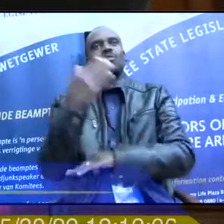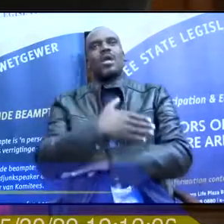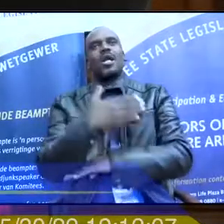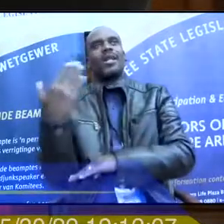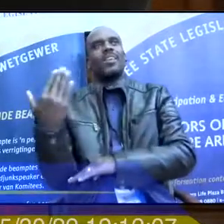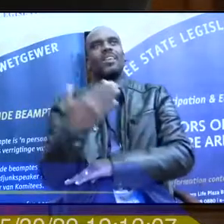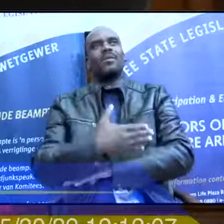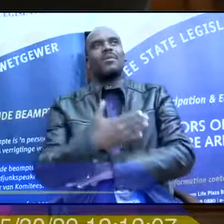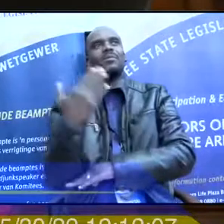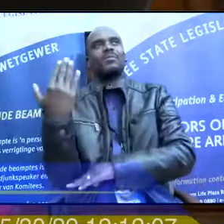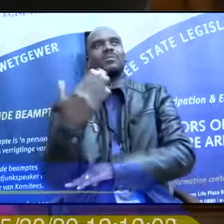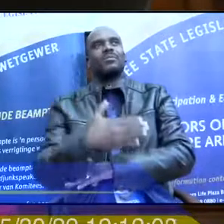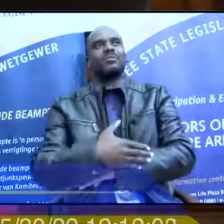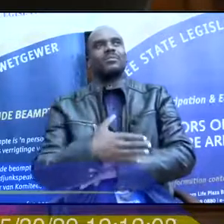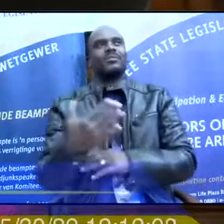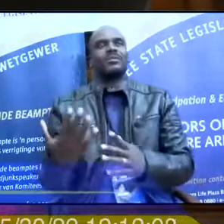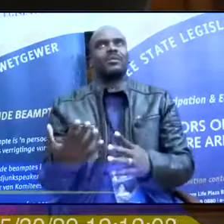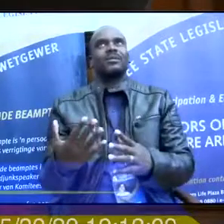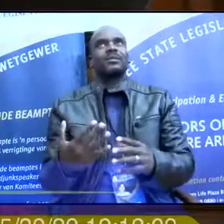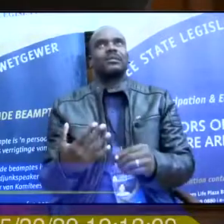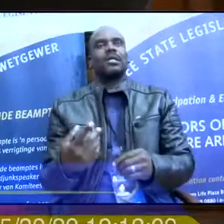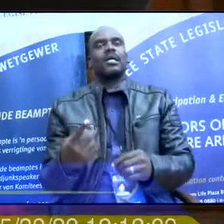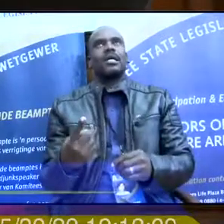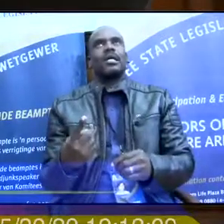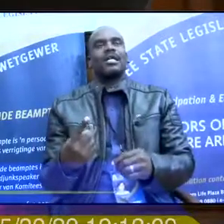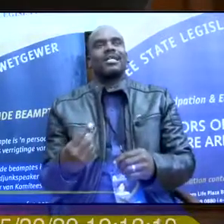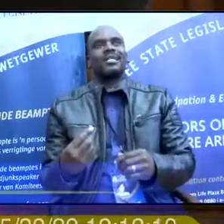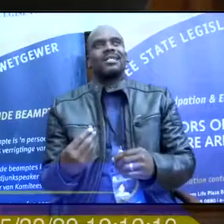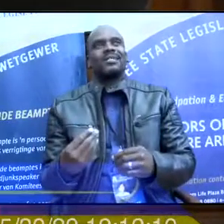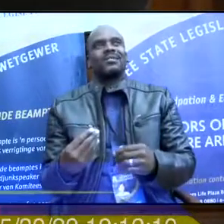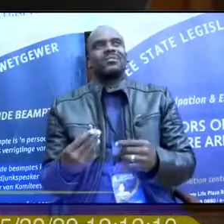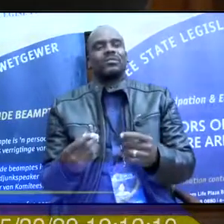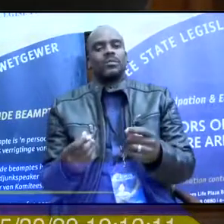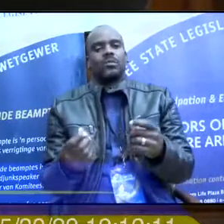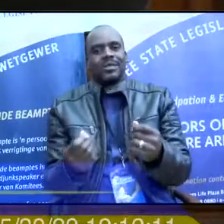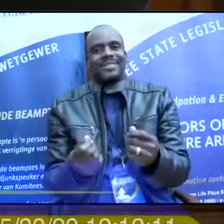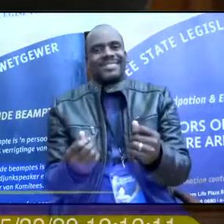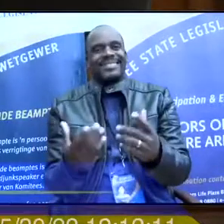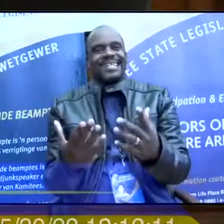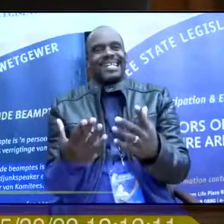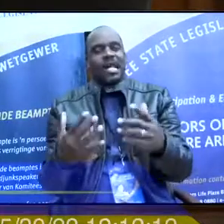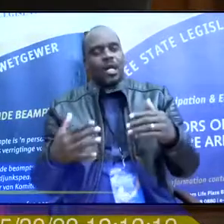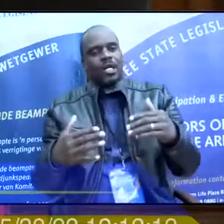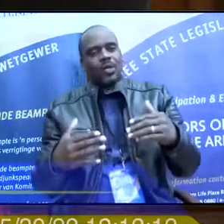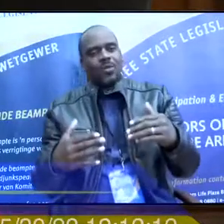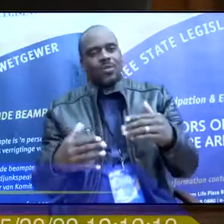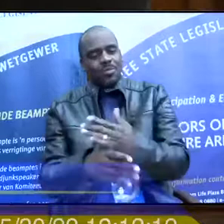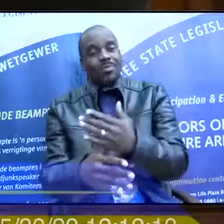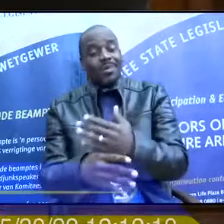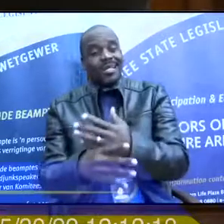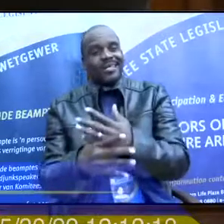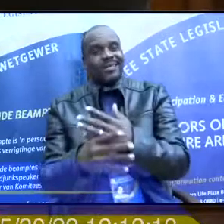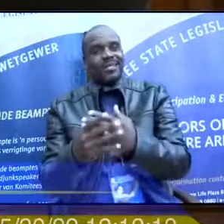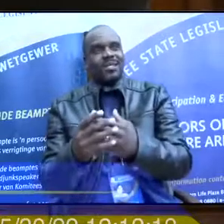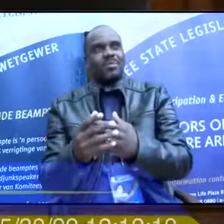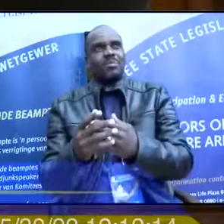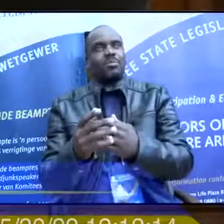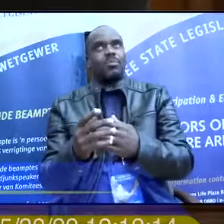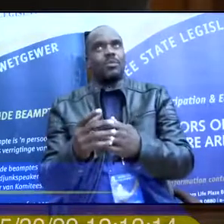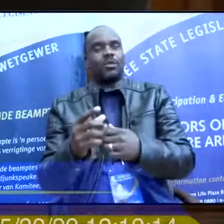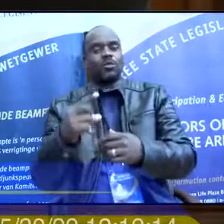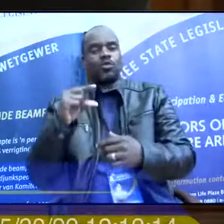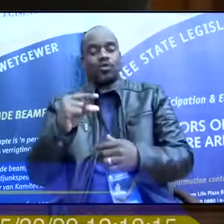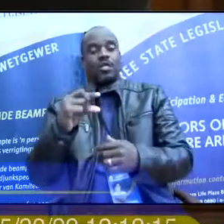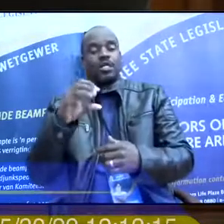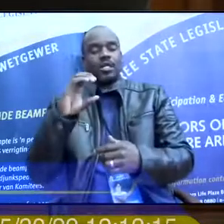on profits that have been generated through the blood swear and tears of our people there needs to be legislation